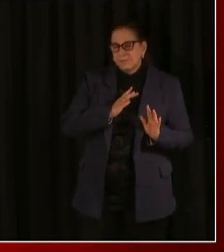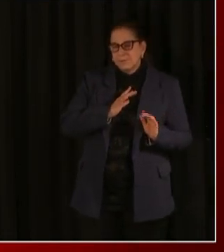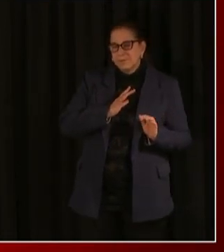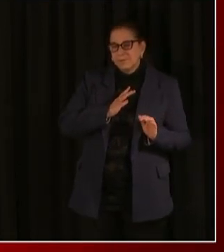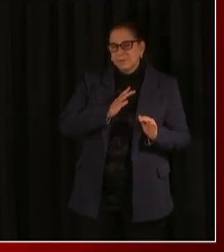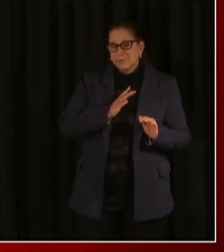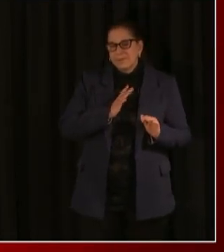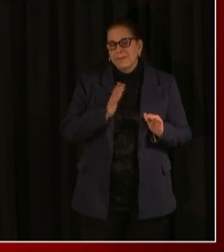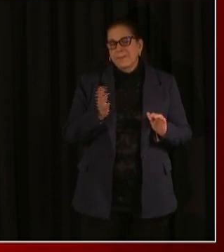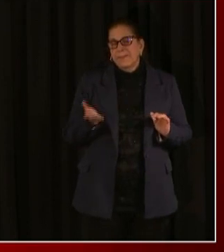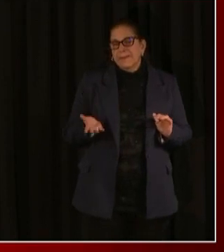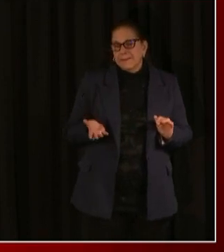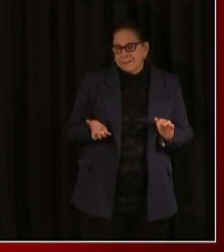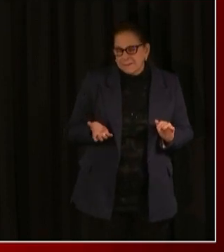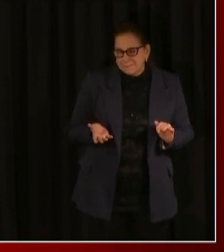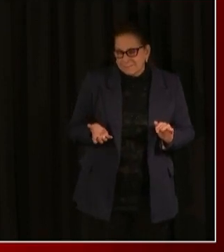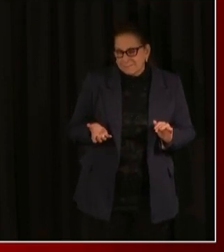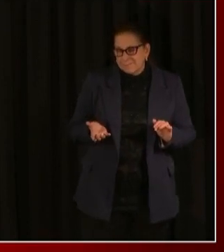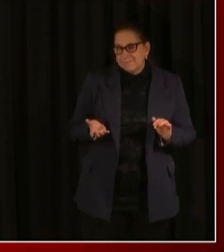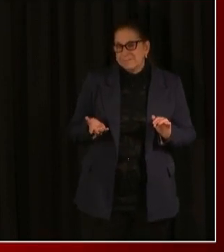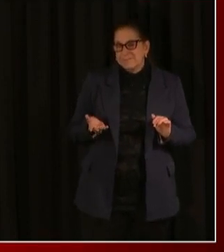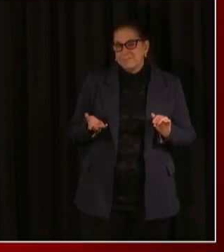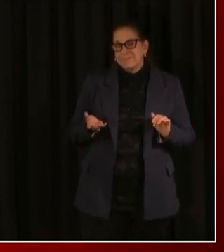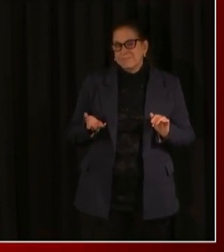basically to fight and prevent you from getting sick with the disease.